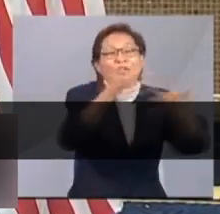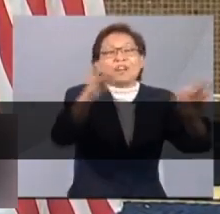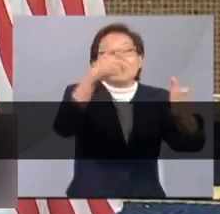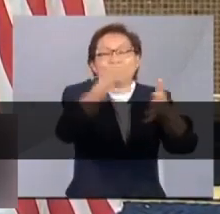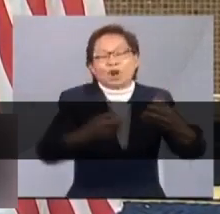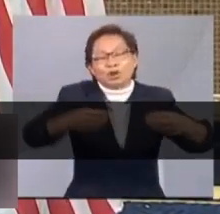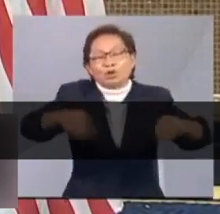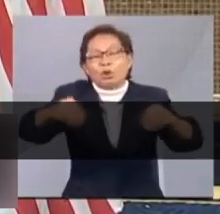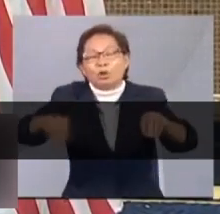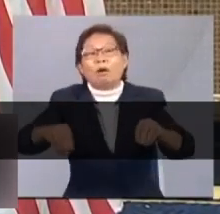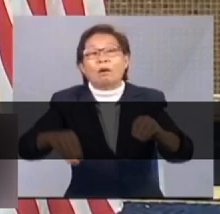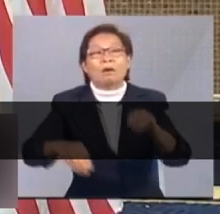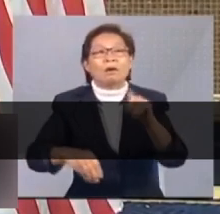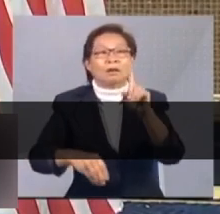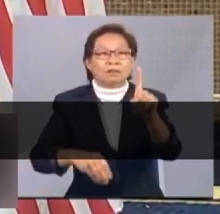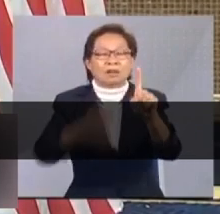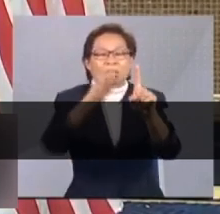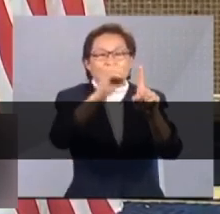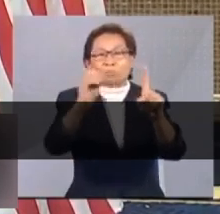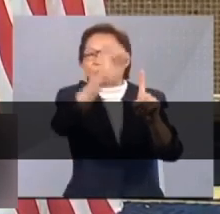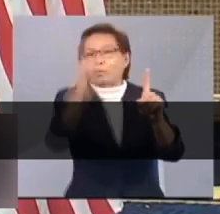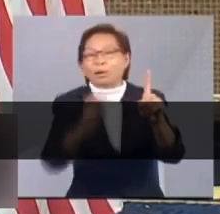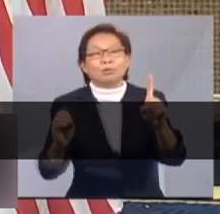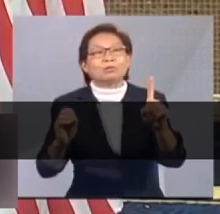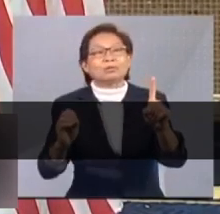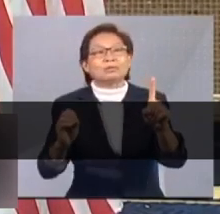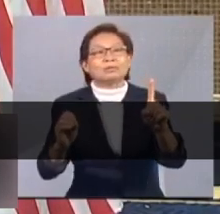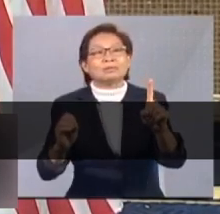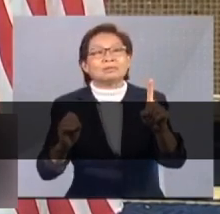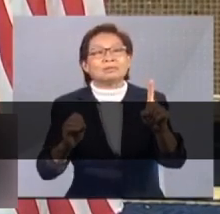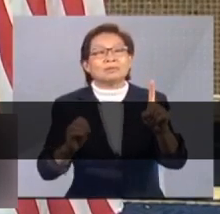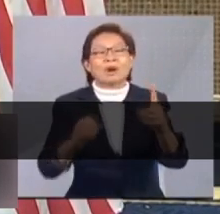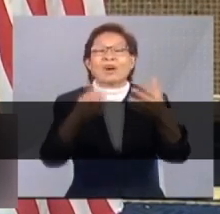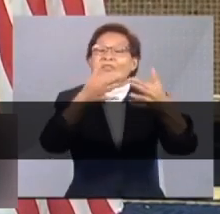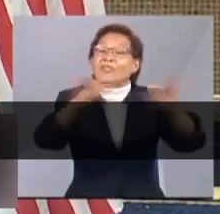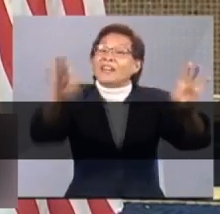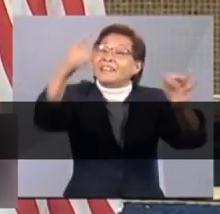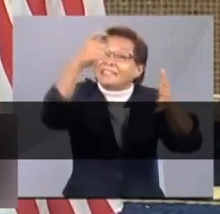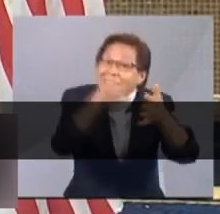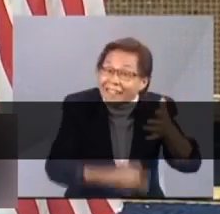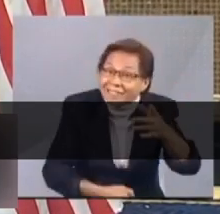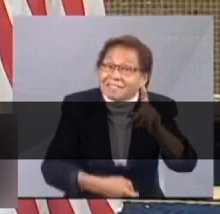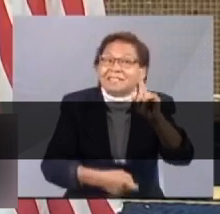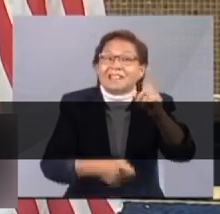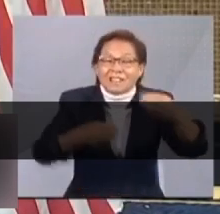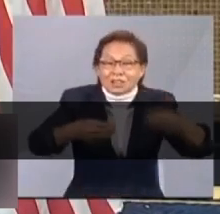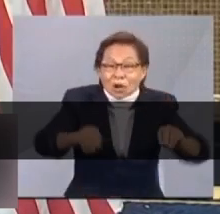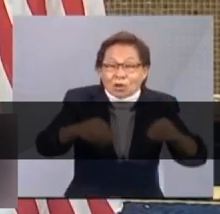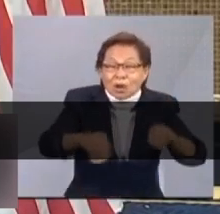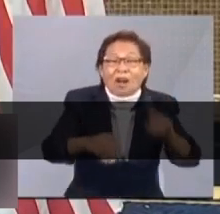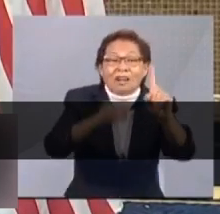cukai jualan sebanyak 100%. Ini saya sebutkan, pengecualian cukai jualan